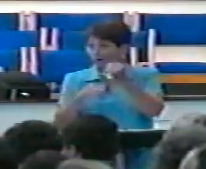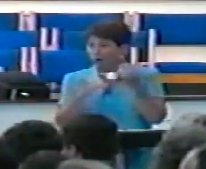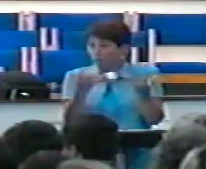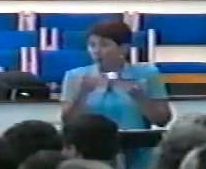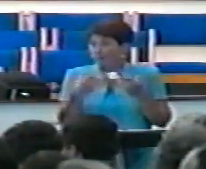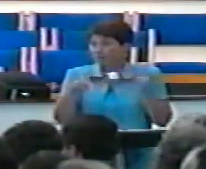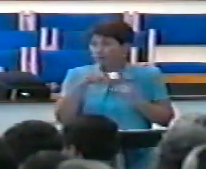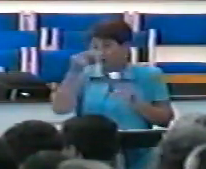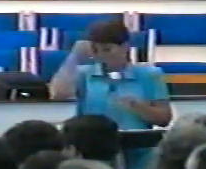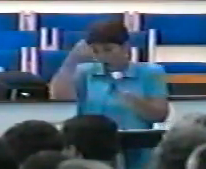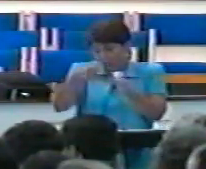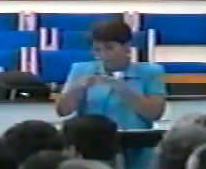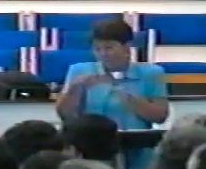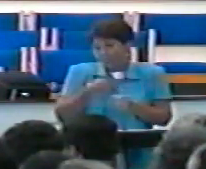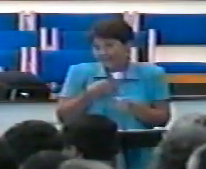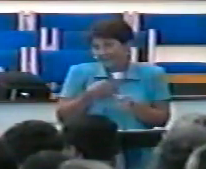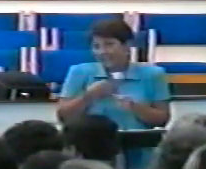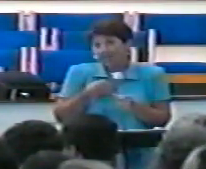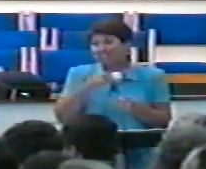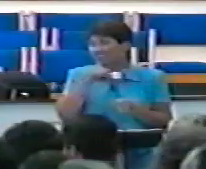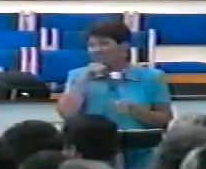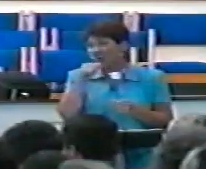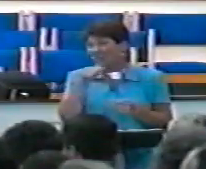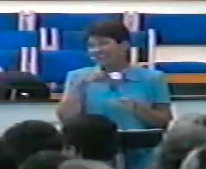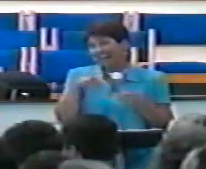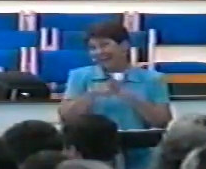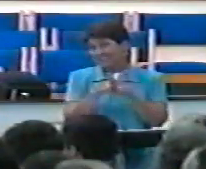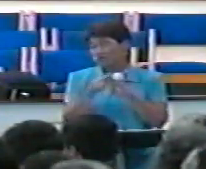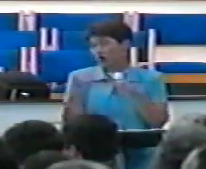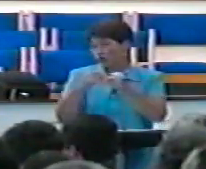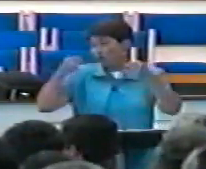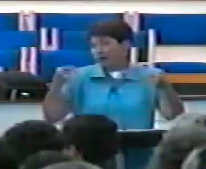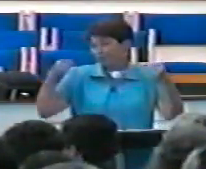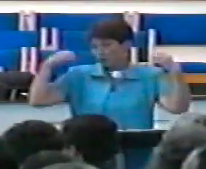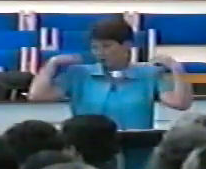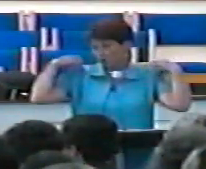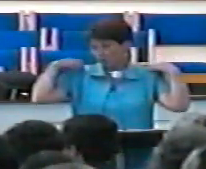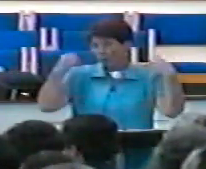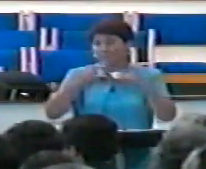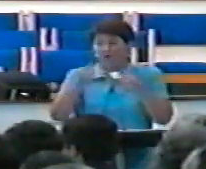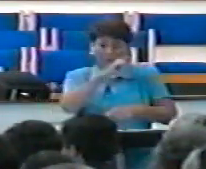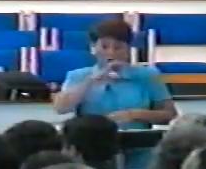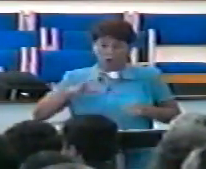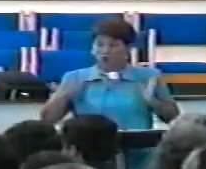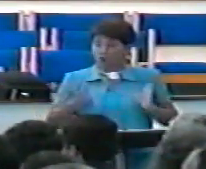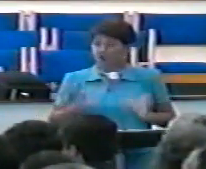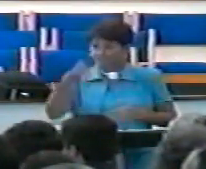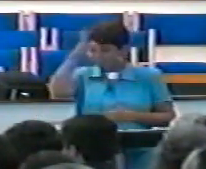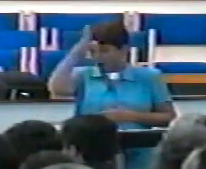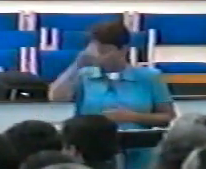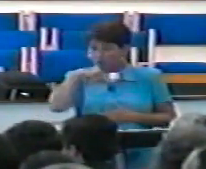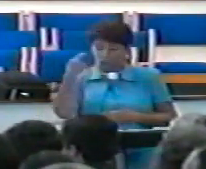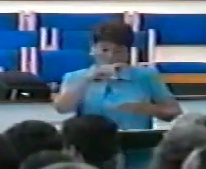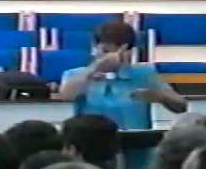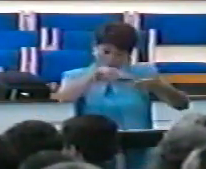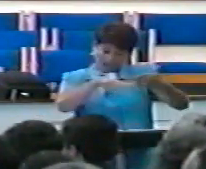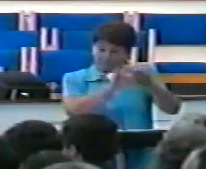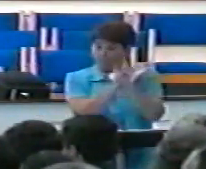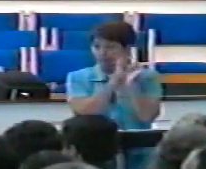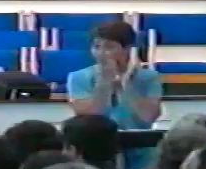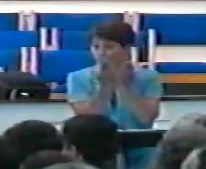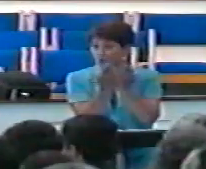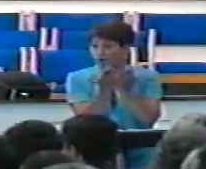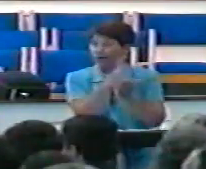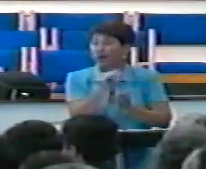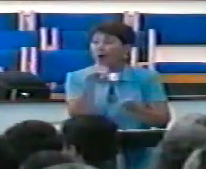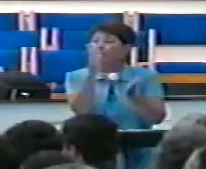"When I am gone, I want people to remember me not as a great general, but as a Christian father who read the Bible and prayed